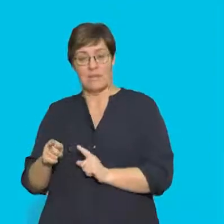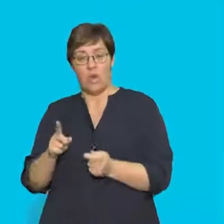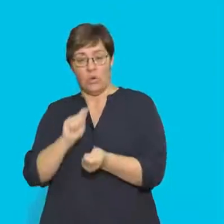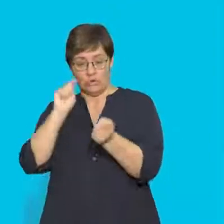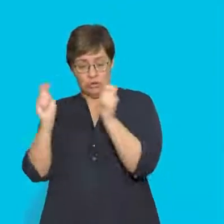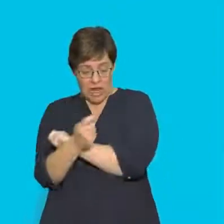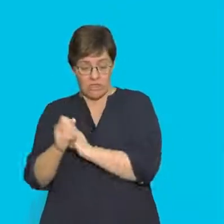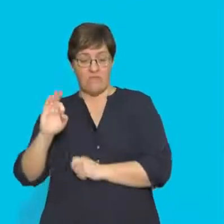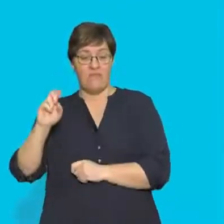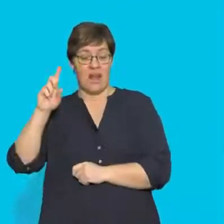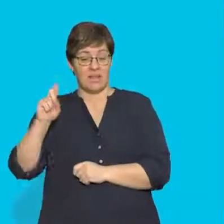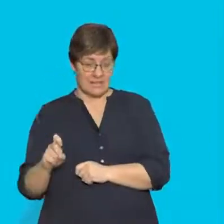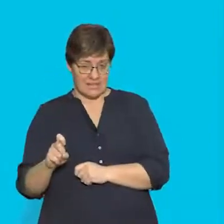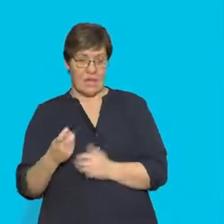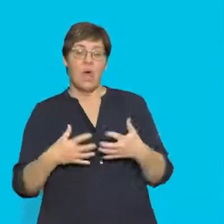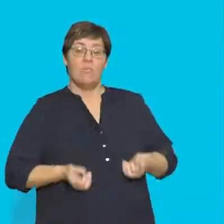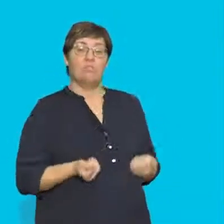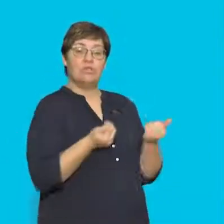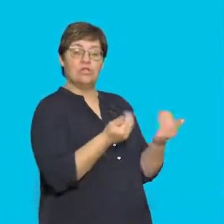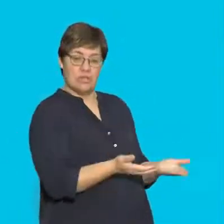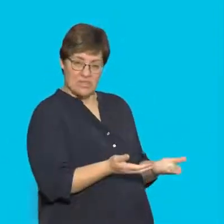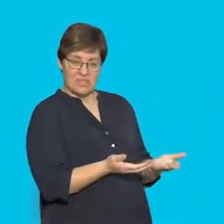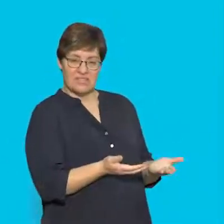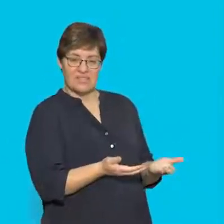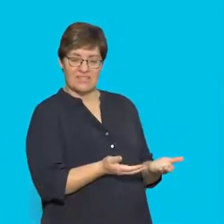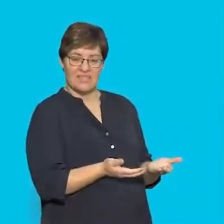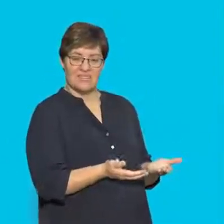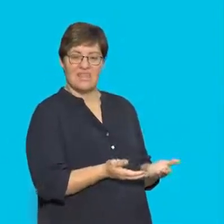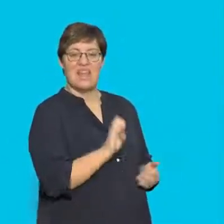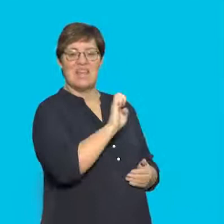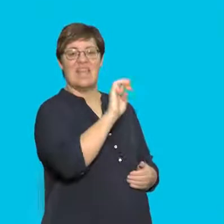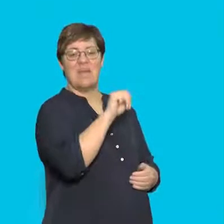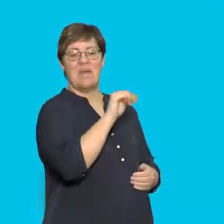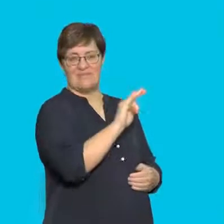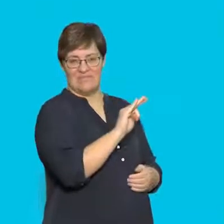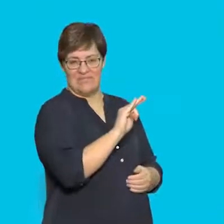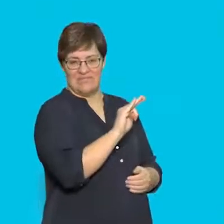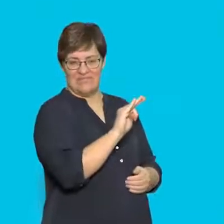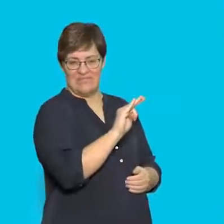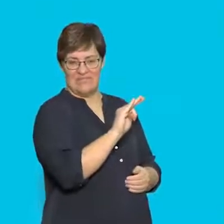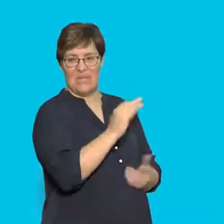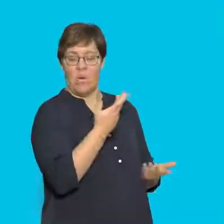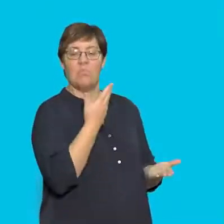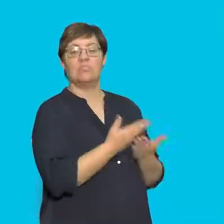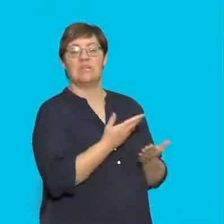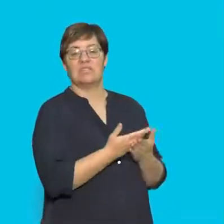flux produces an induced EMF, or potential